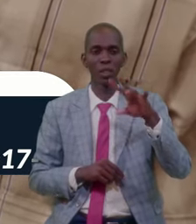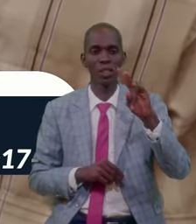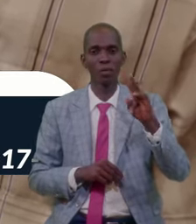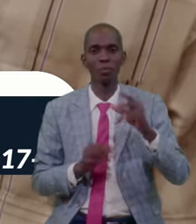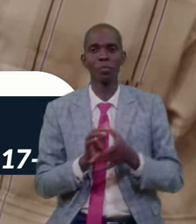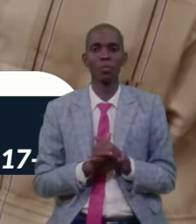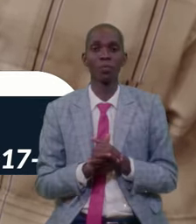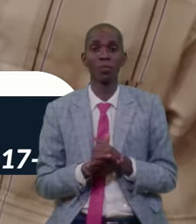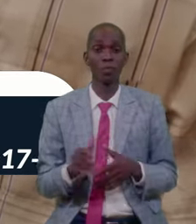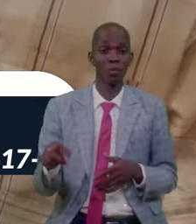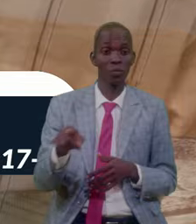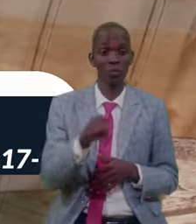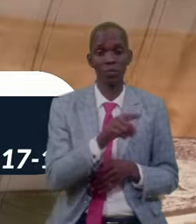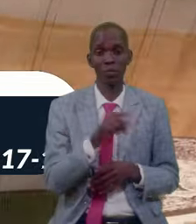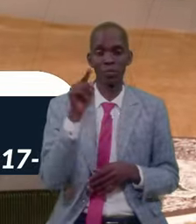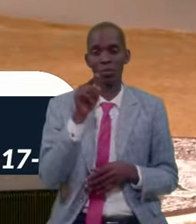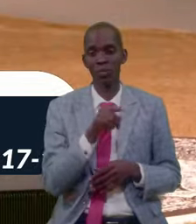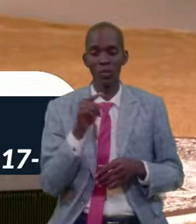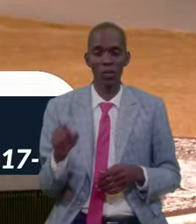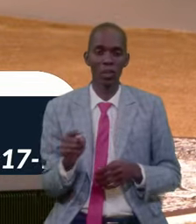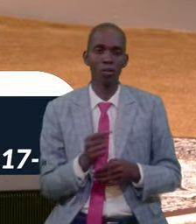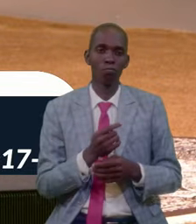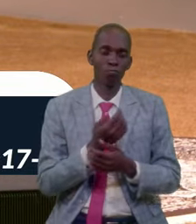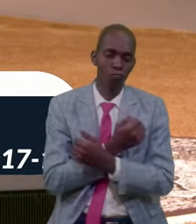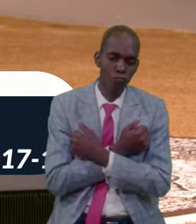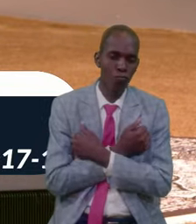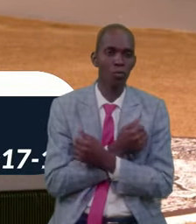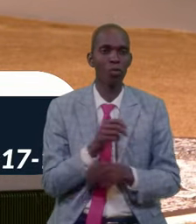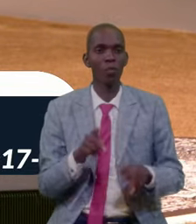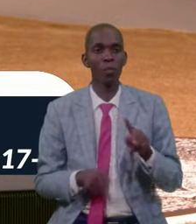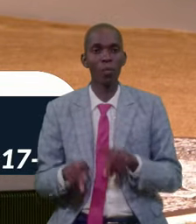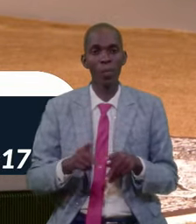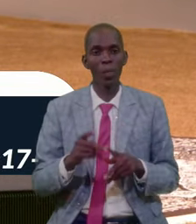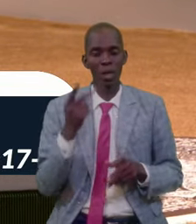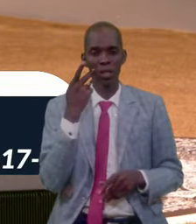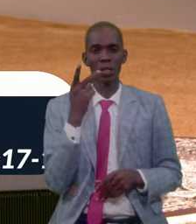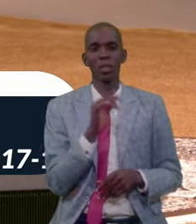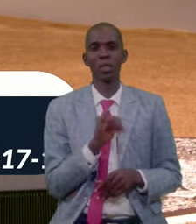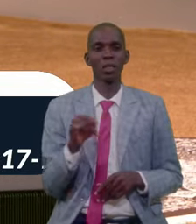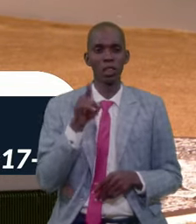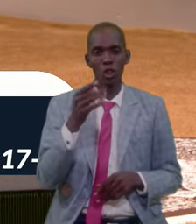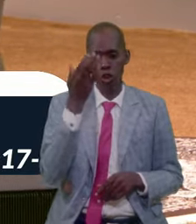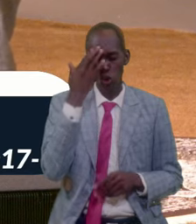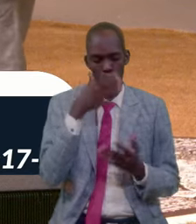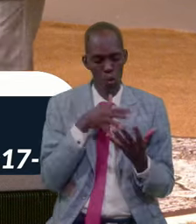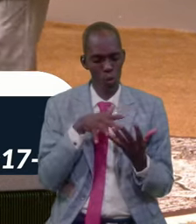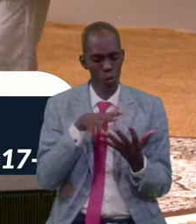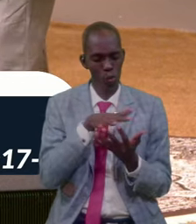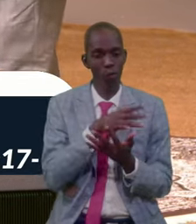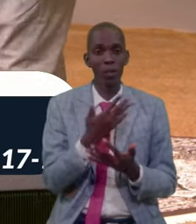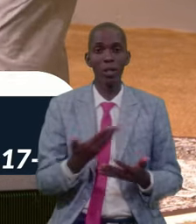Ye therefore, beloved, seeing ye know these things before,